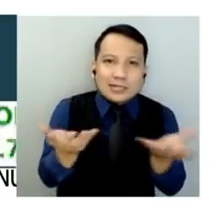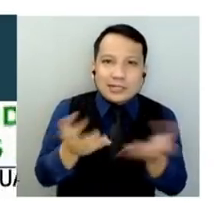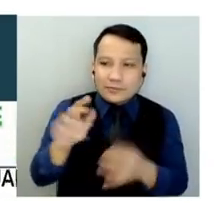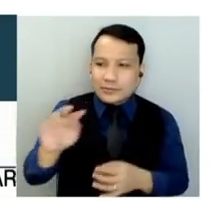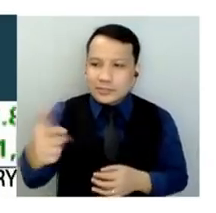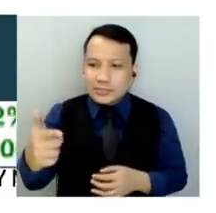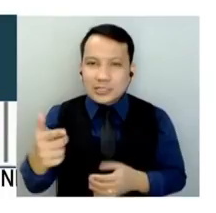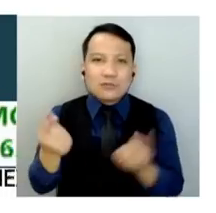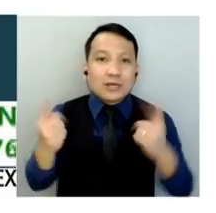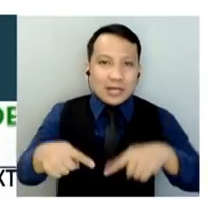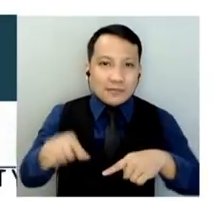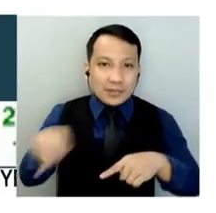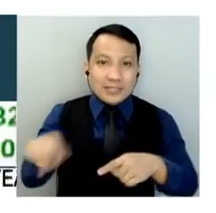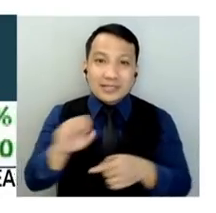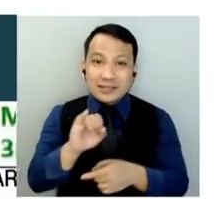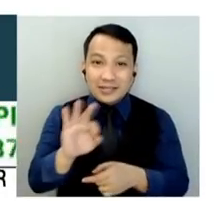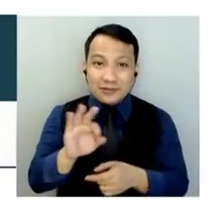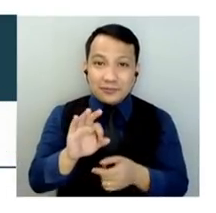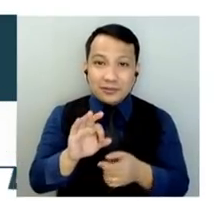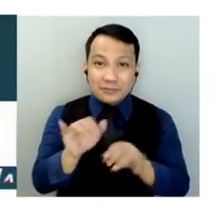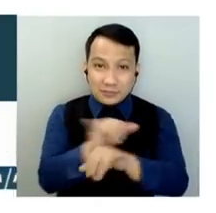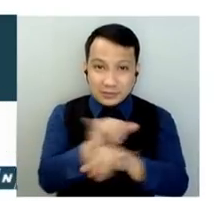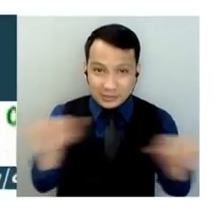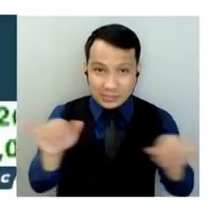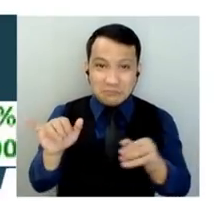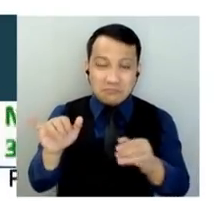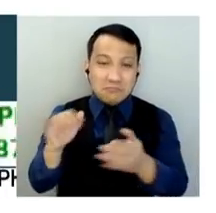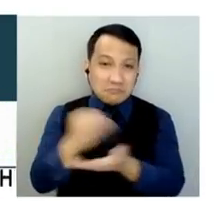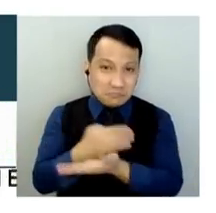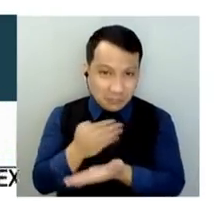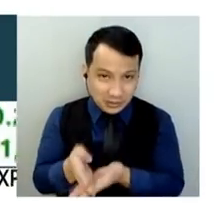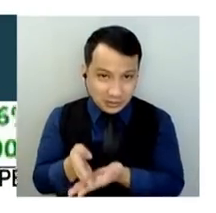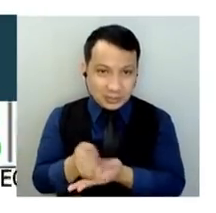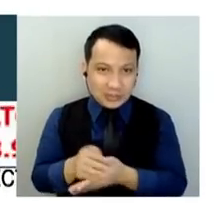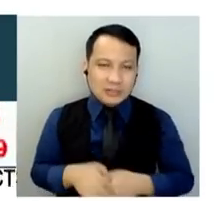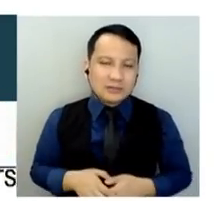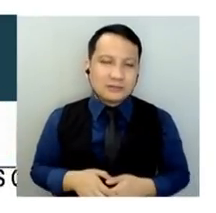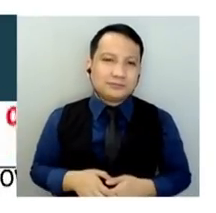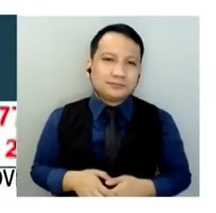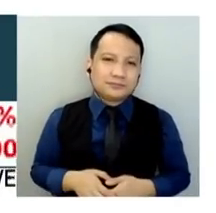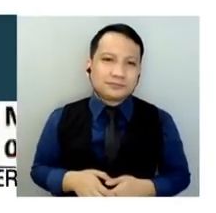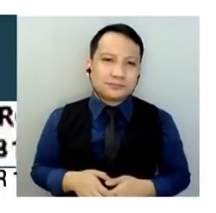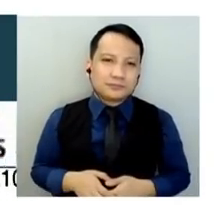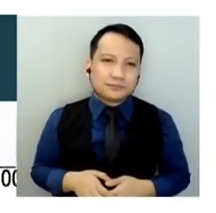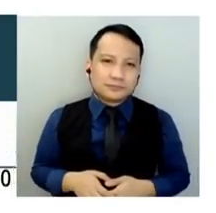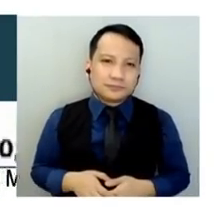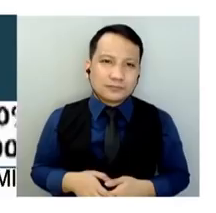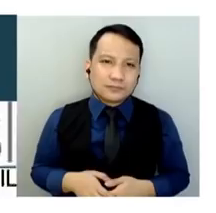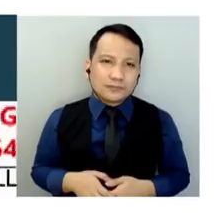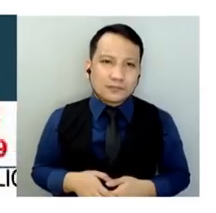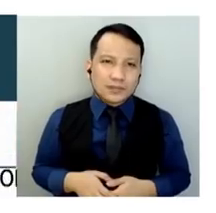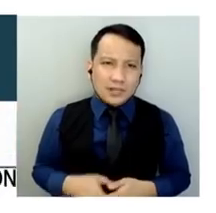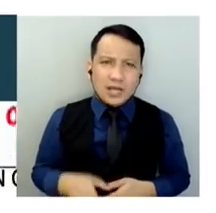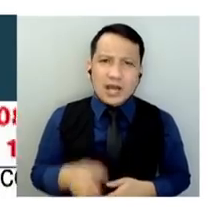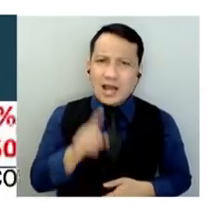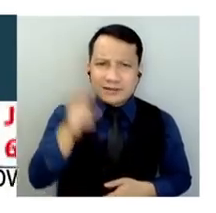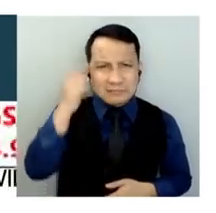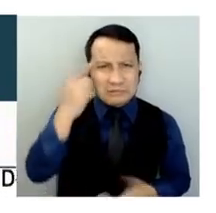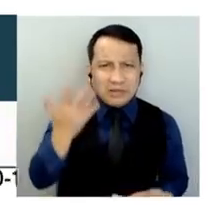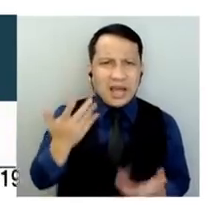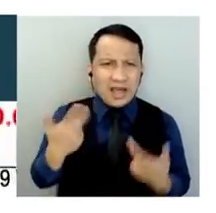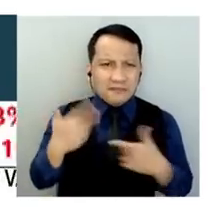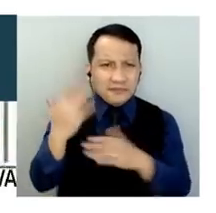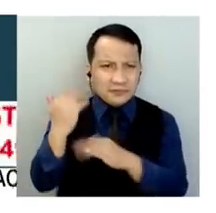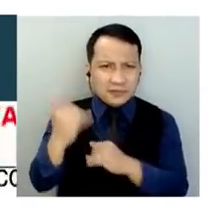Hospital if the budget stays as it is? Well, I think there's still some hope there because of